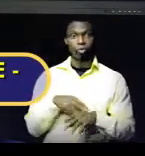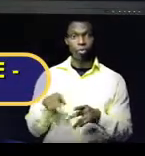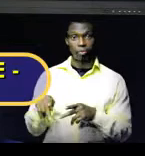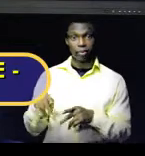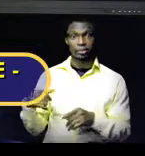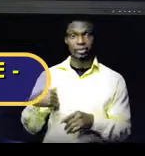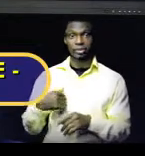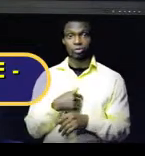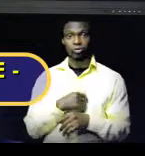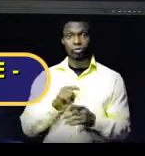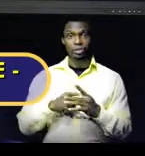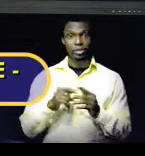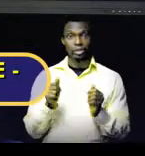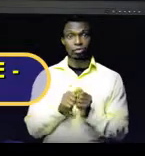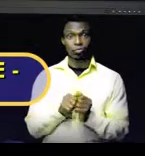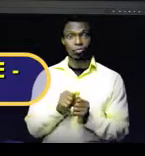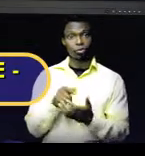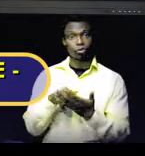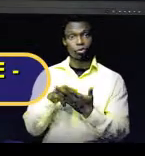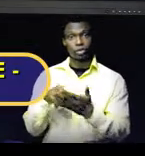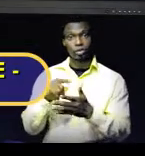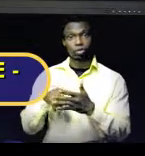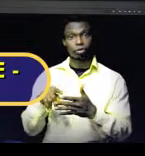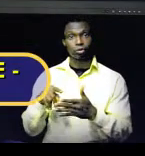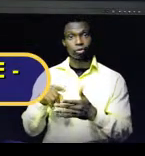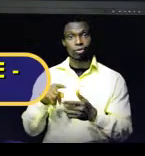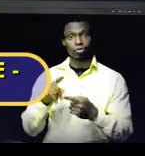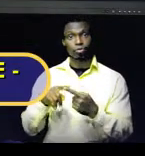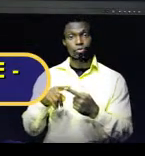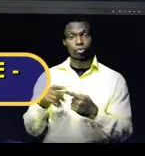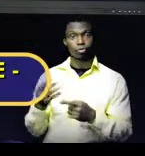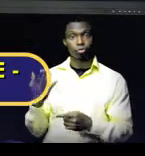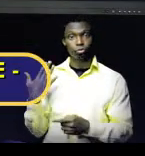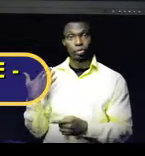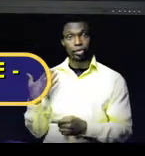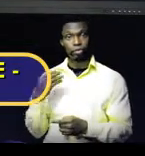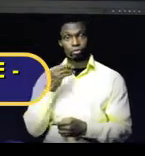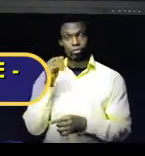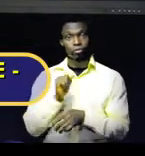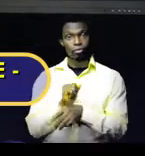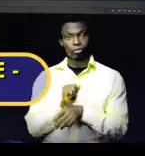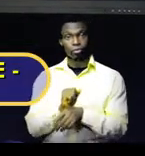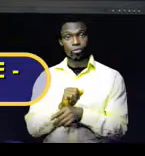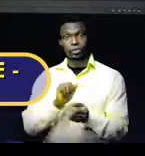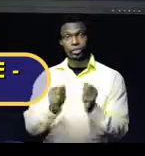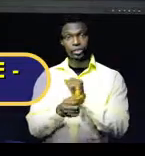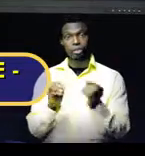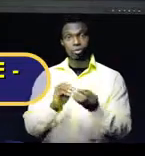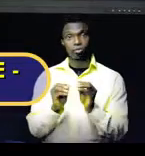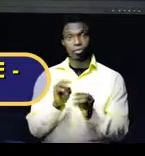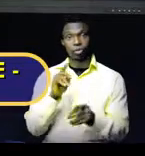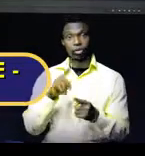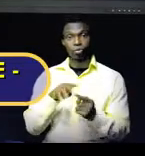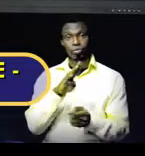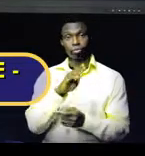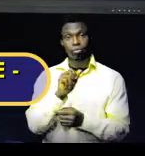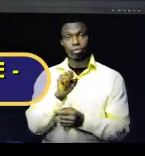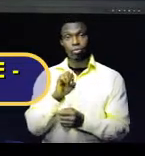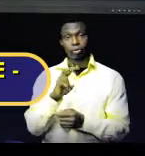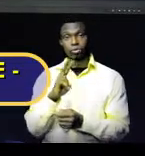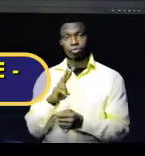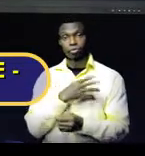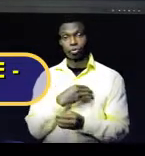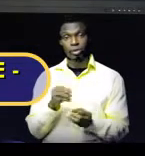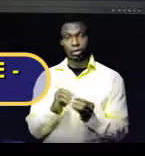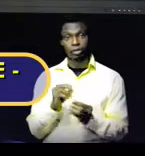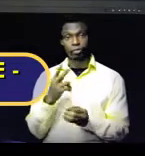we'll begin with correction to the previous assignment. In the last lesson, you were asked to change these numbers to base 2, and you were asked to add these two.